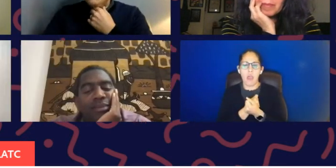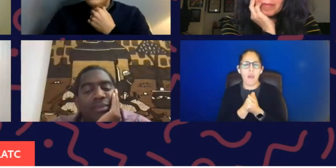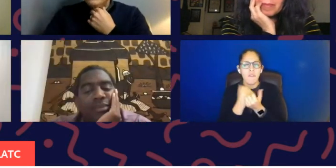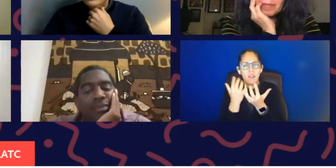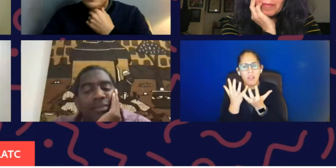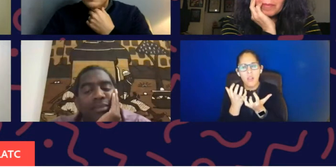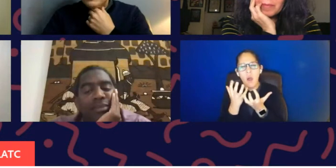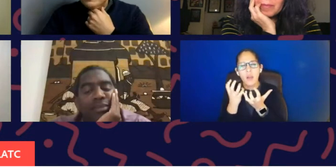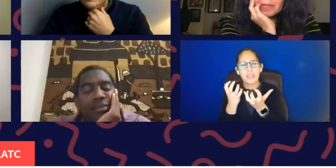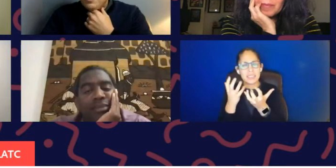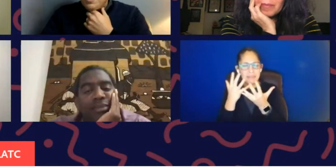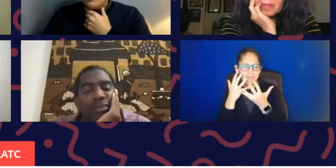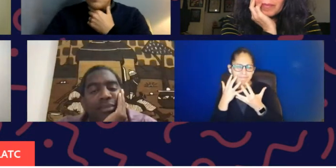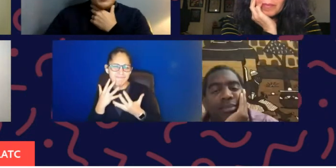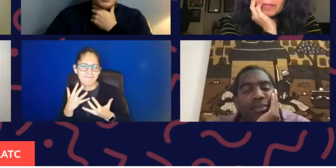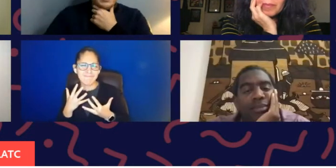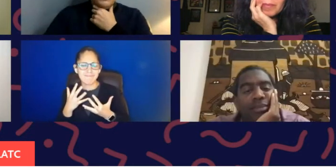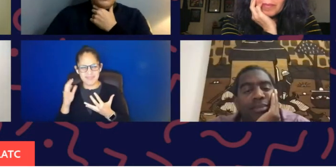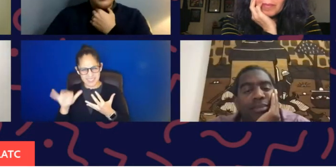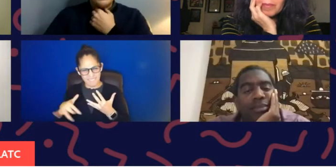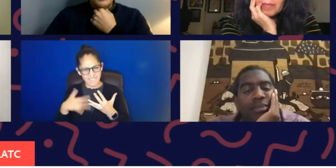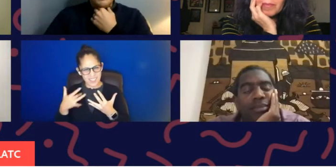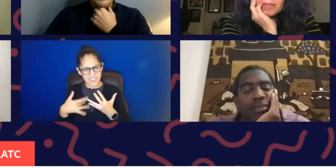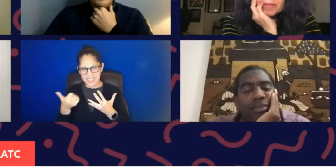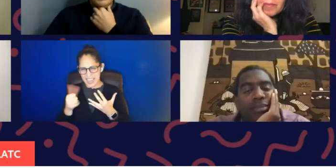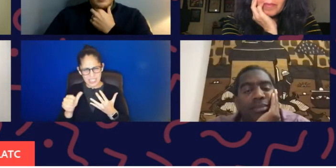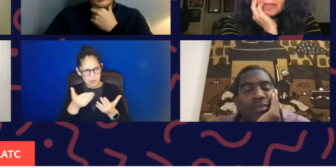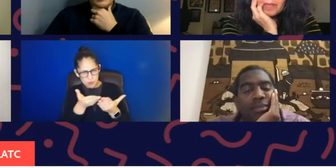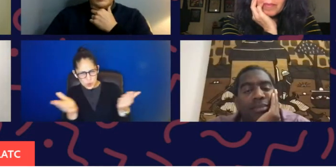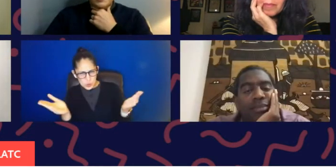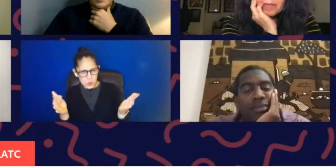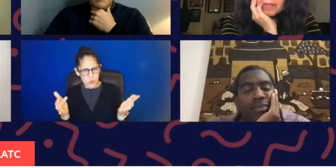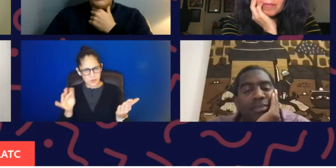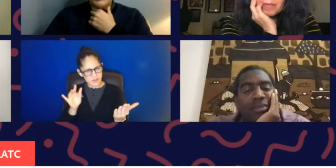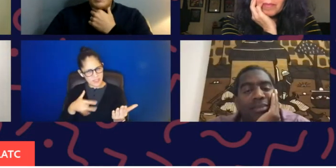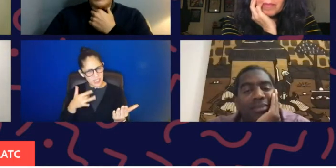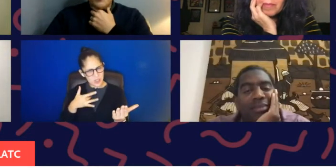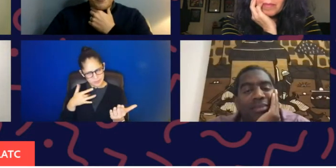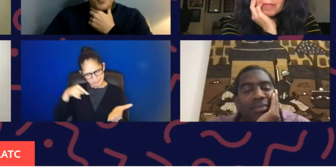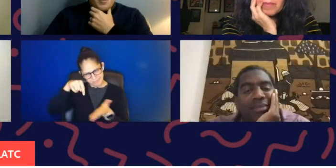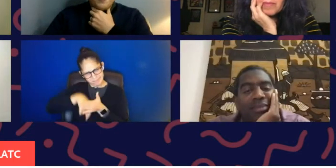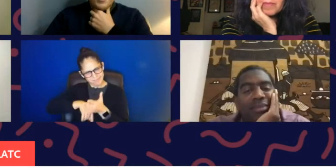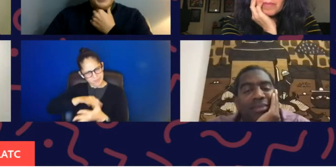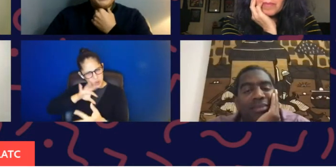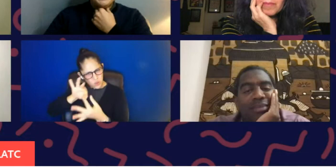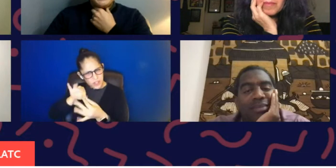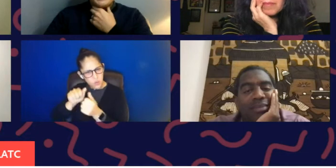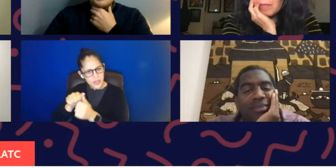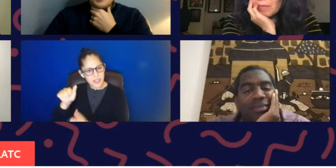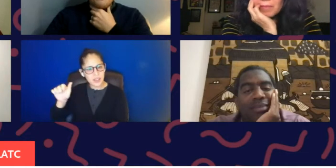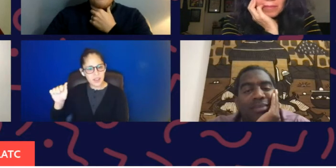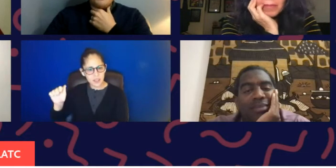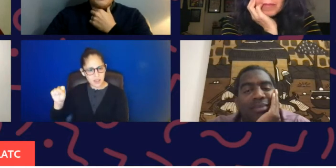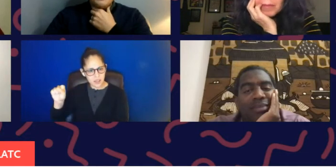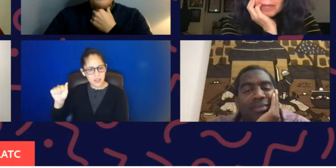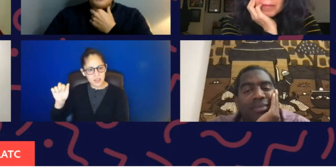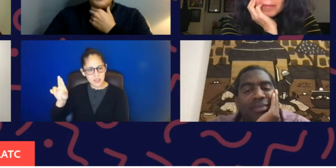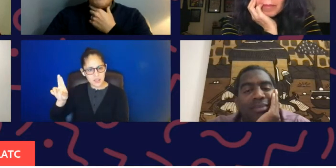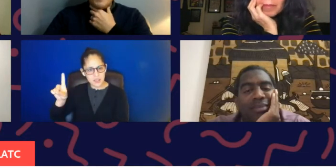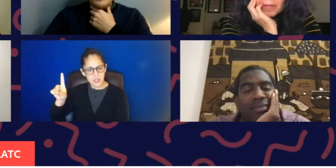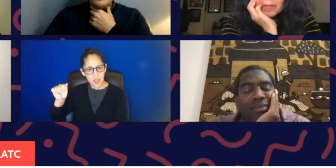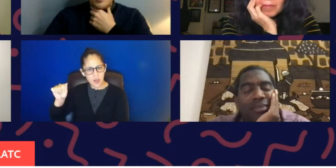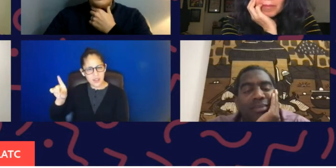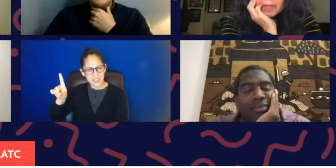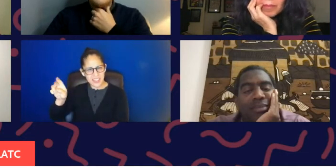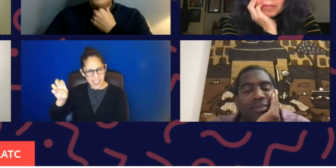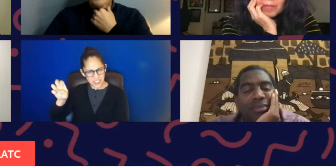you, let's see, resonate with the concept of saudade? And would you like to riff on that feeling? So that that feeling